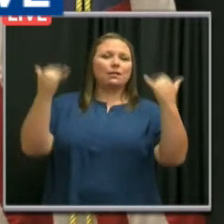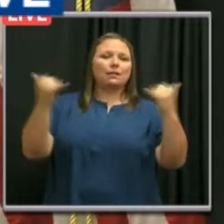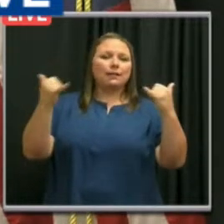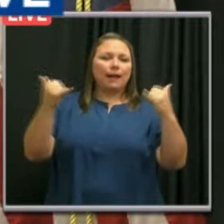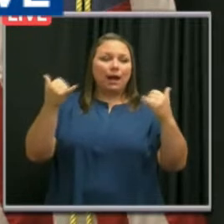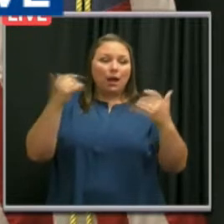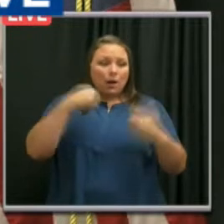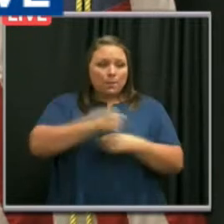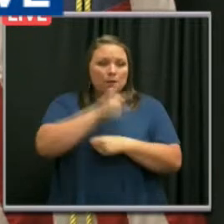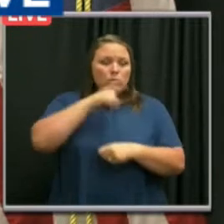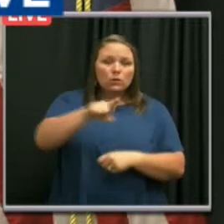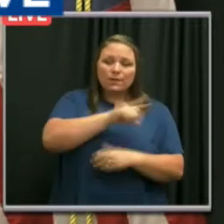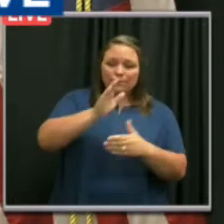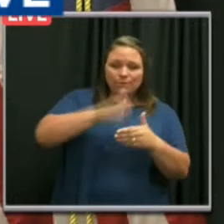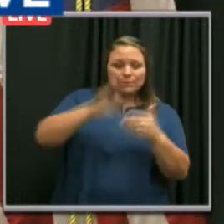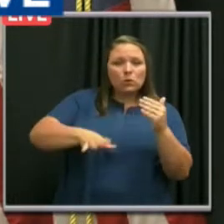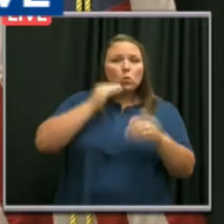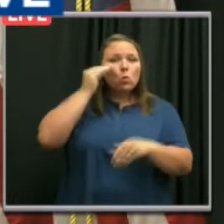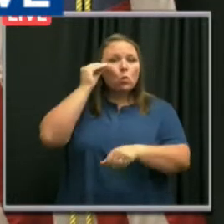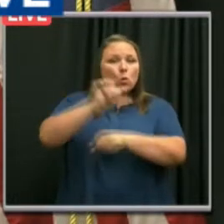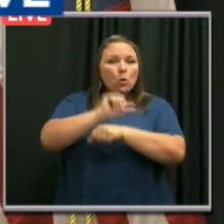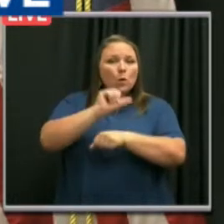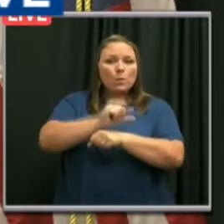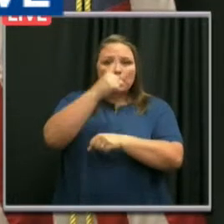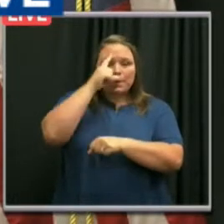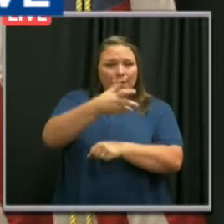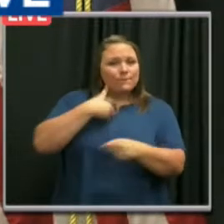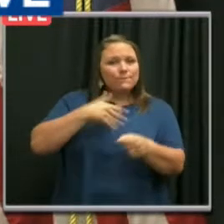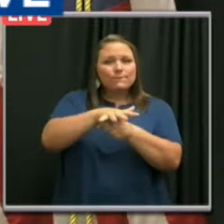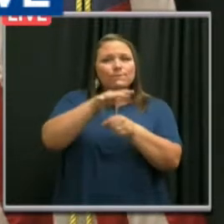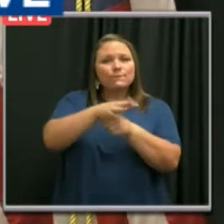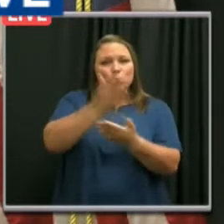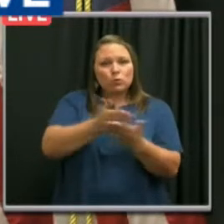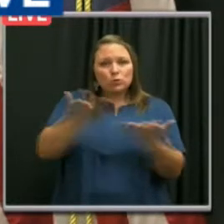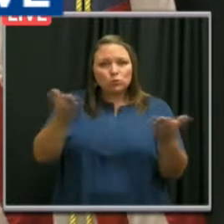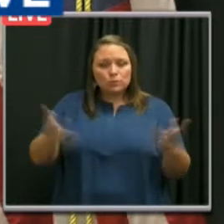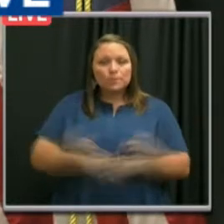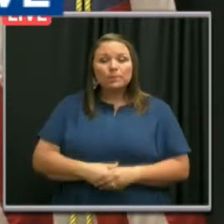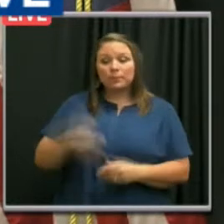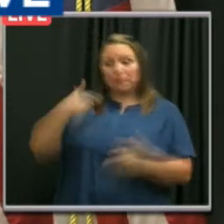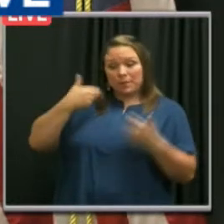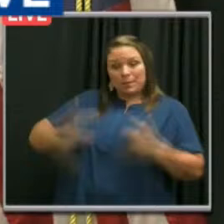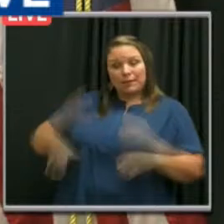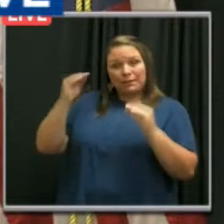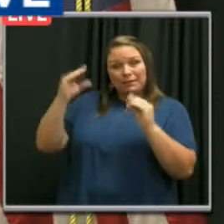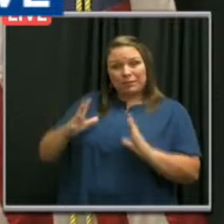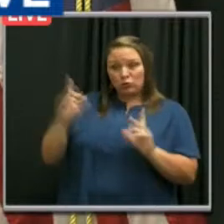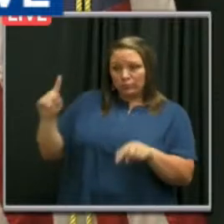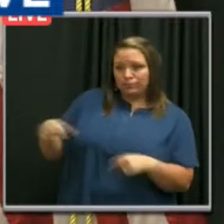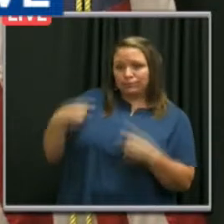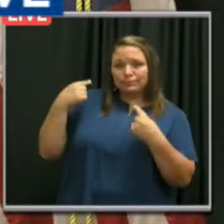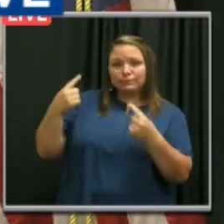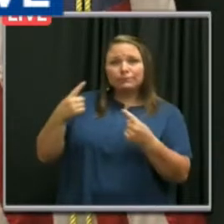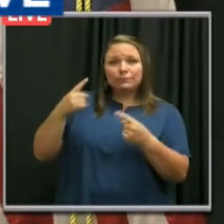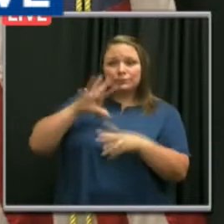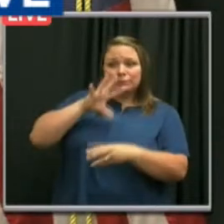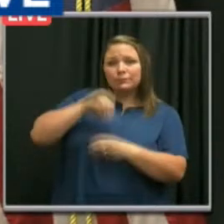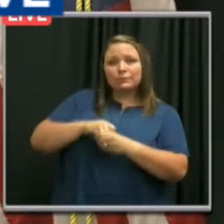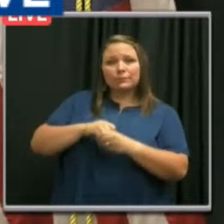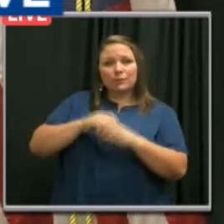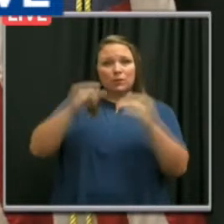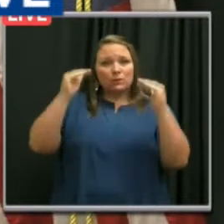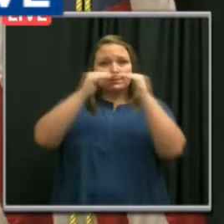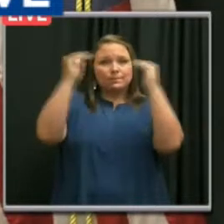moments where they cannot complete assignments due to lack of resources. As an educator who has previously served in a